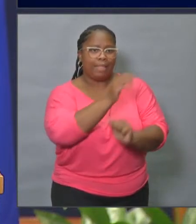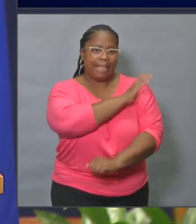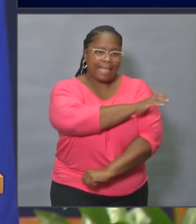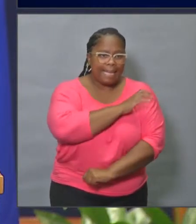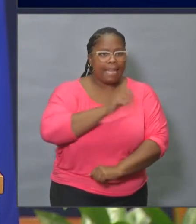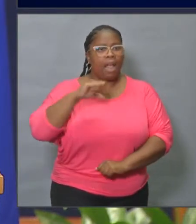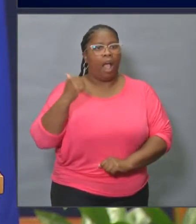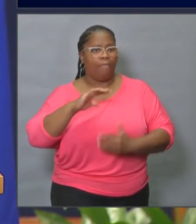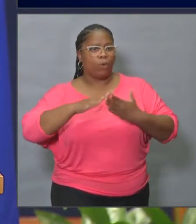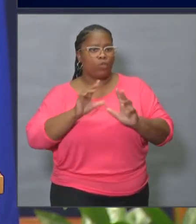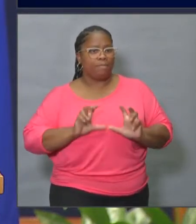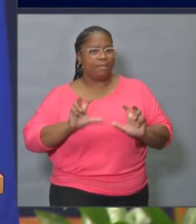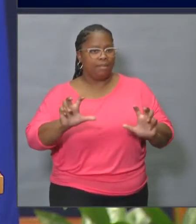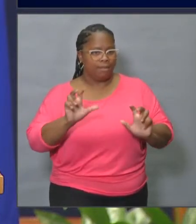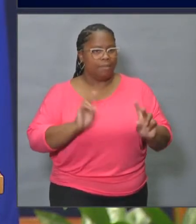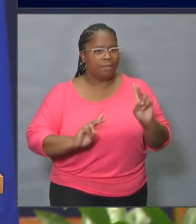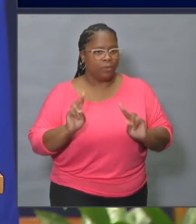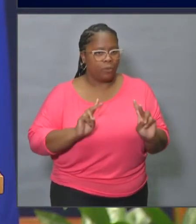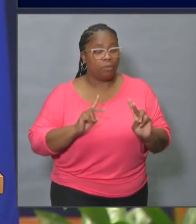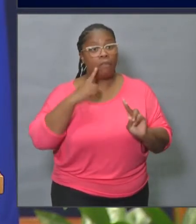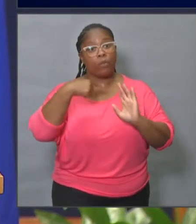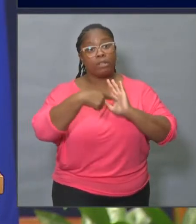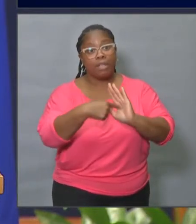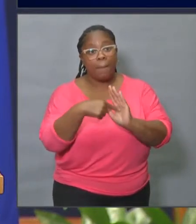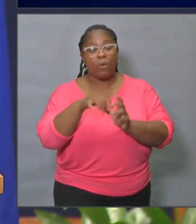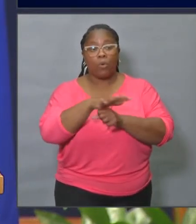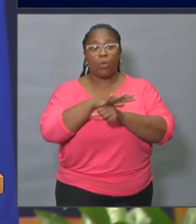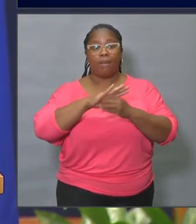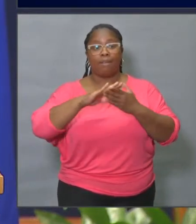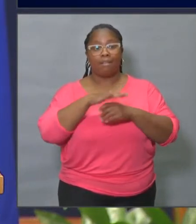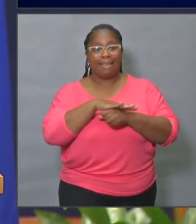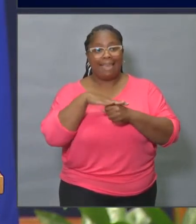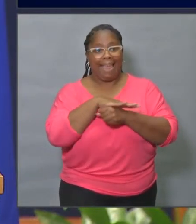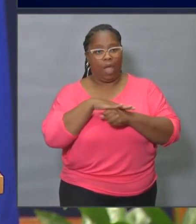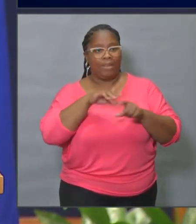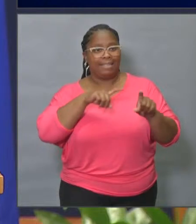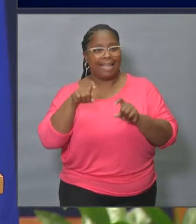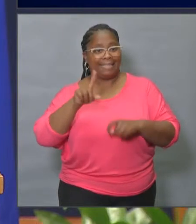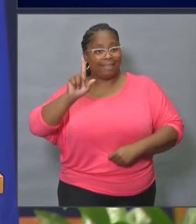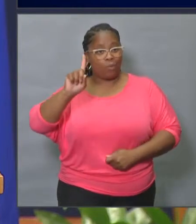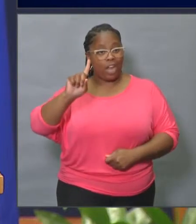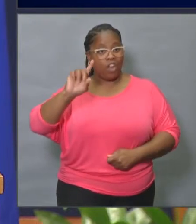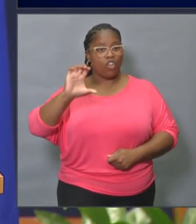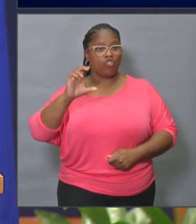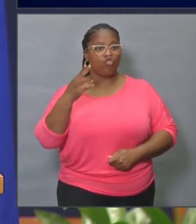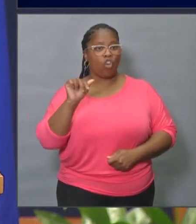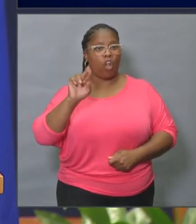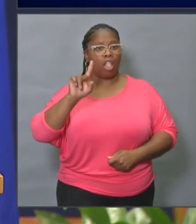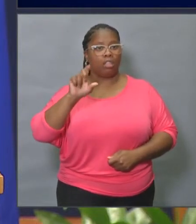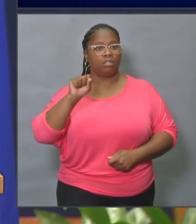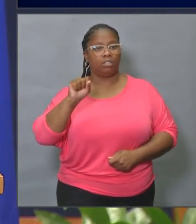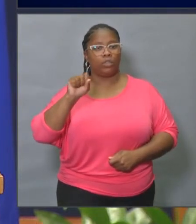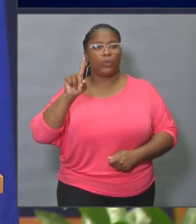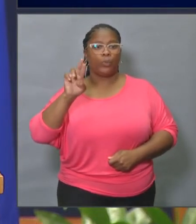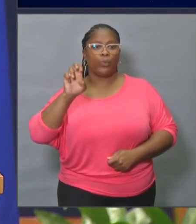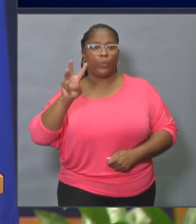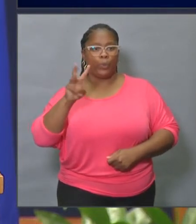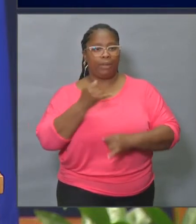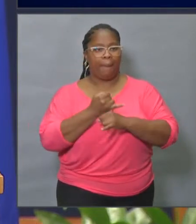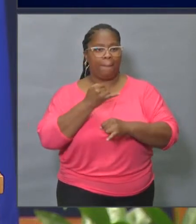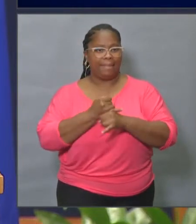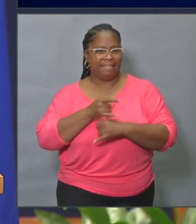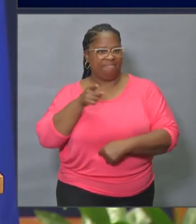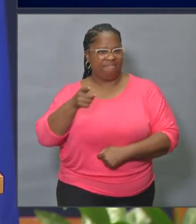stakeholders. As one example is the county testing site at the Charles Drew University campus in South Los Angeles. This operates